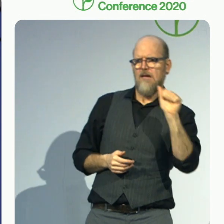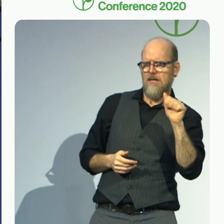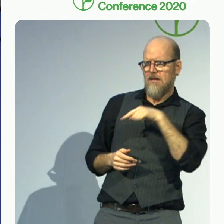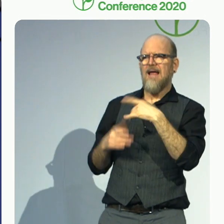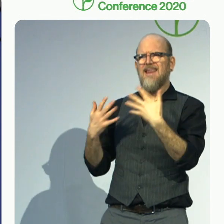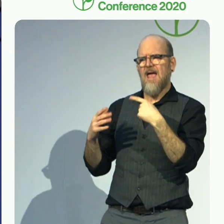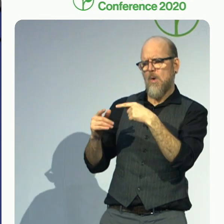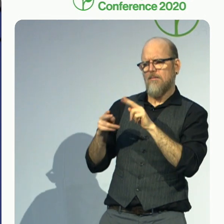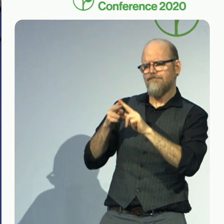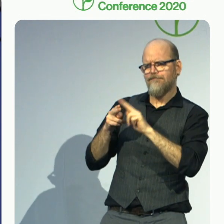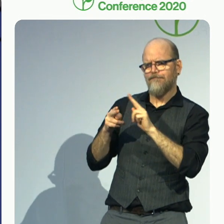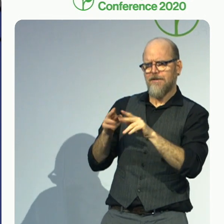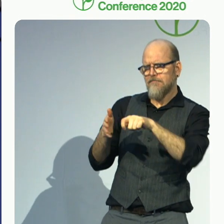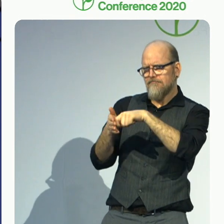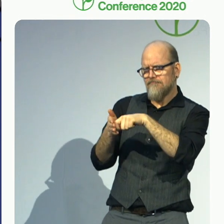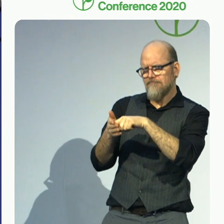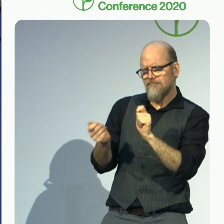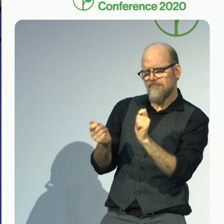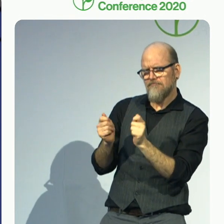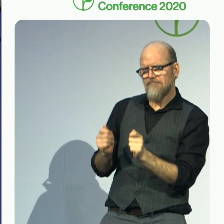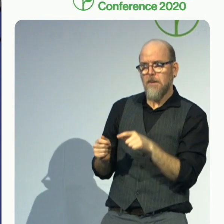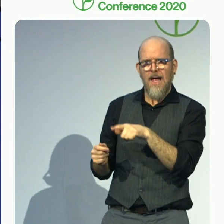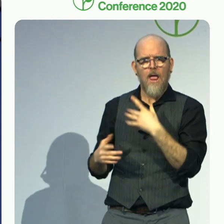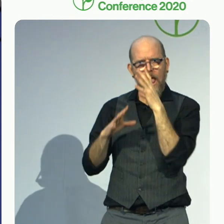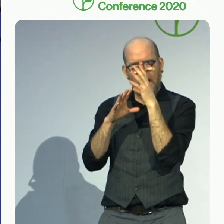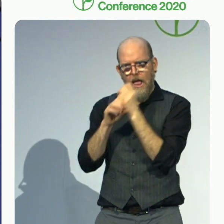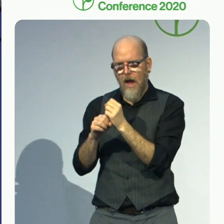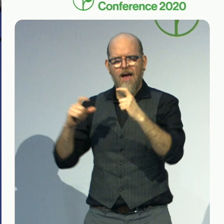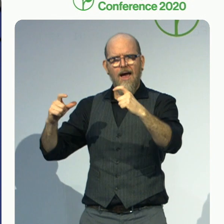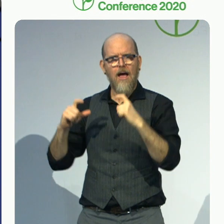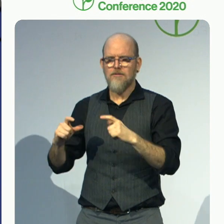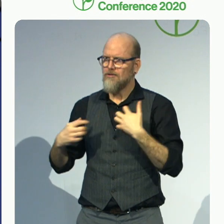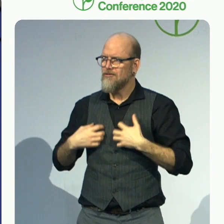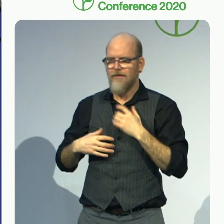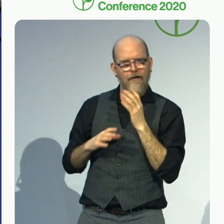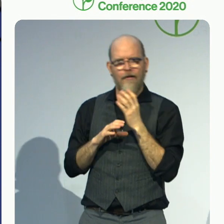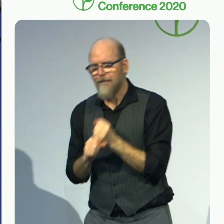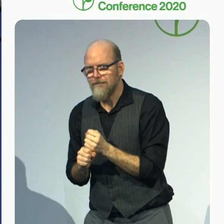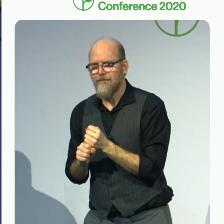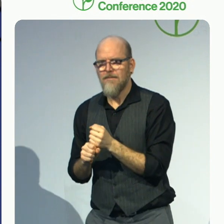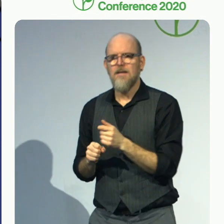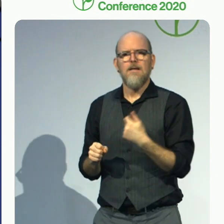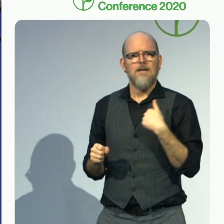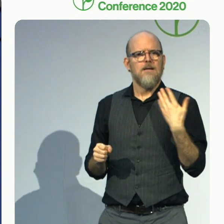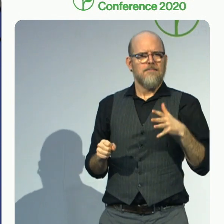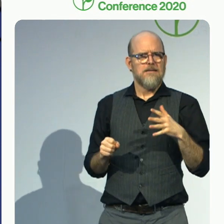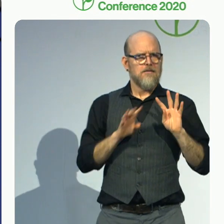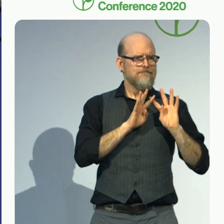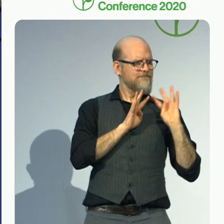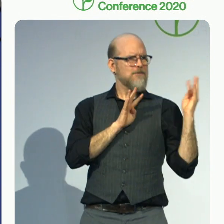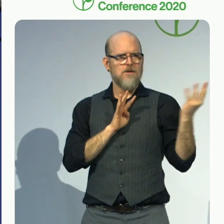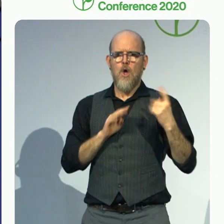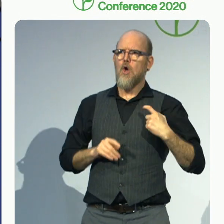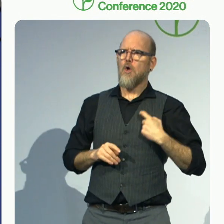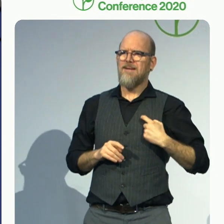understand that for many of the ad hoc committee sessions, there were a lot of differences of opinions or whether separate